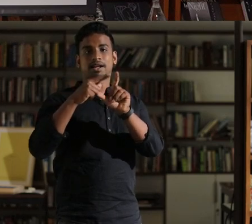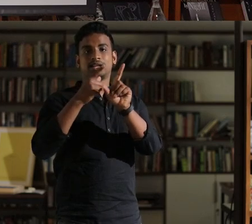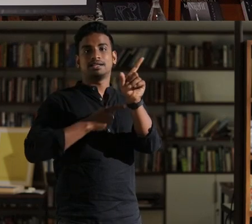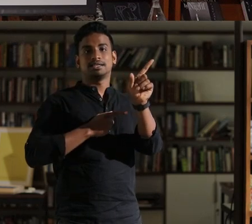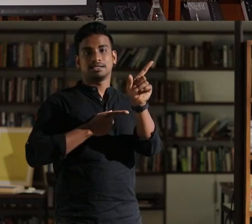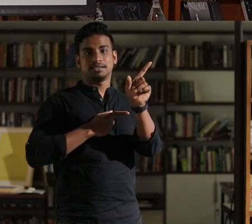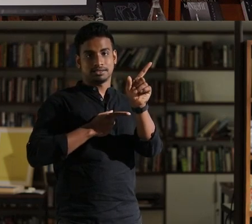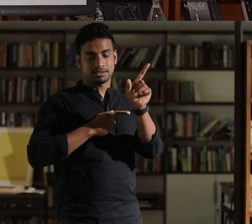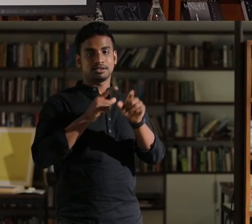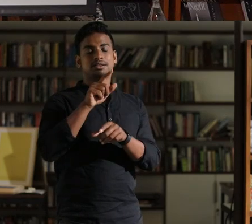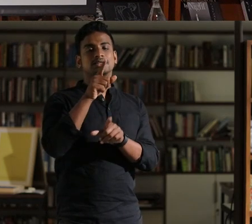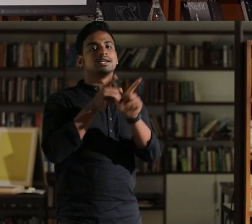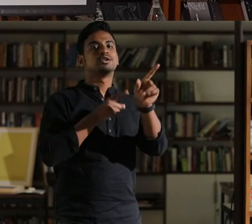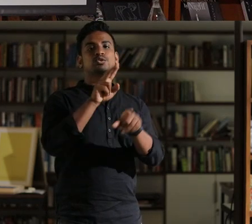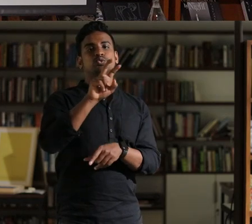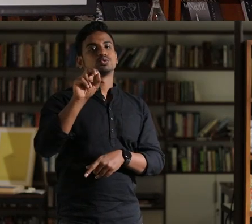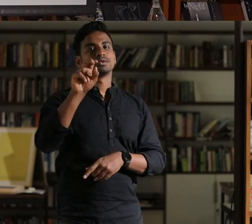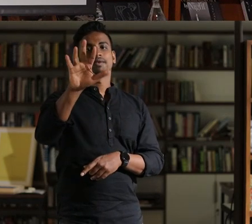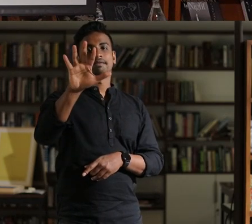on the valley.